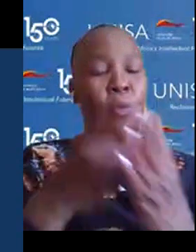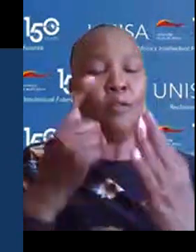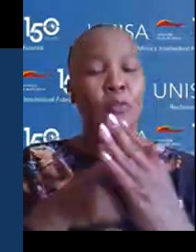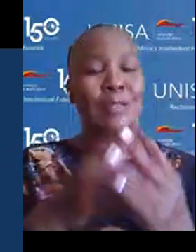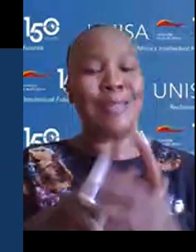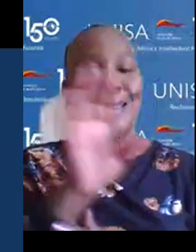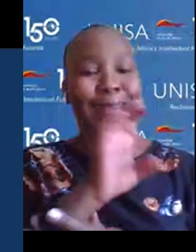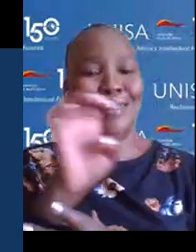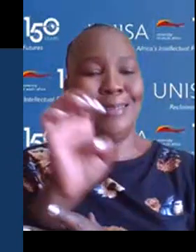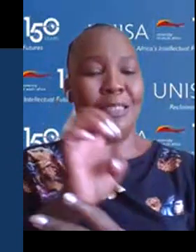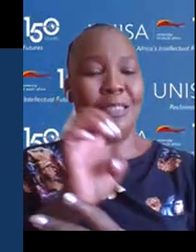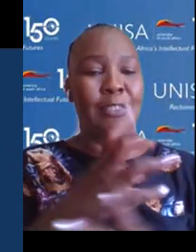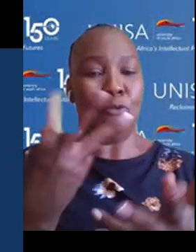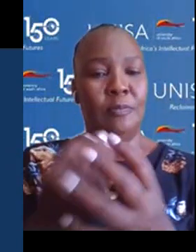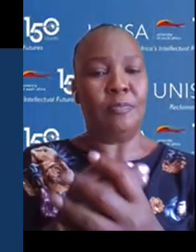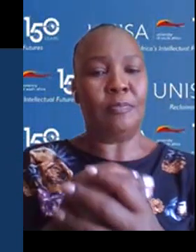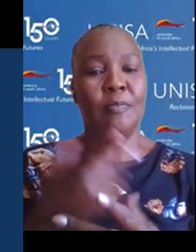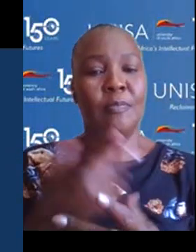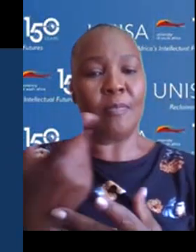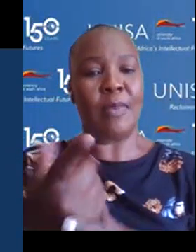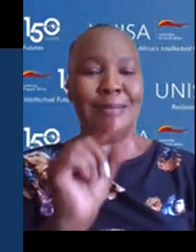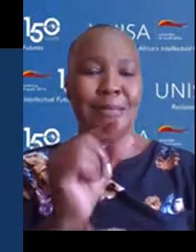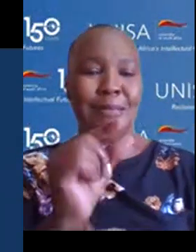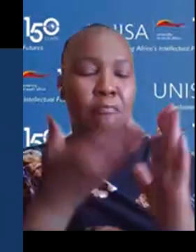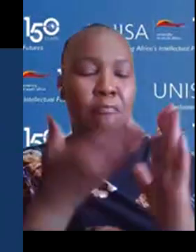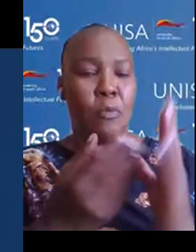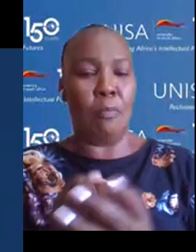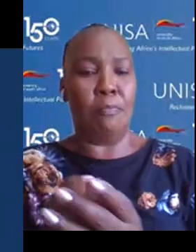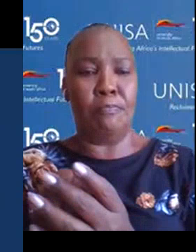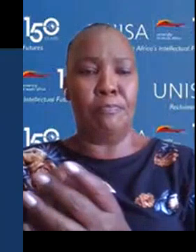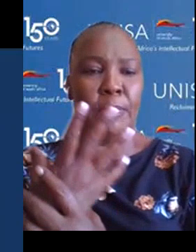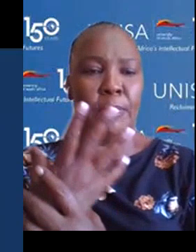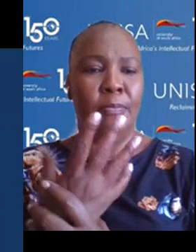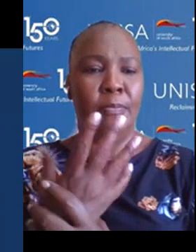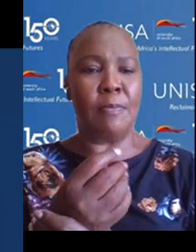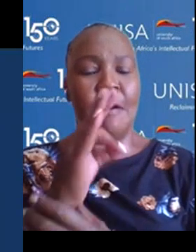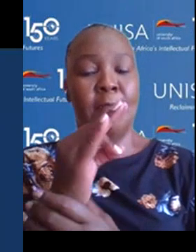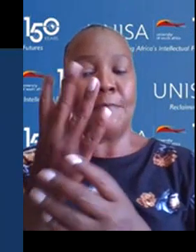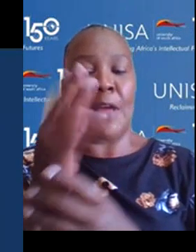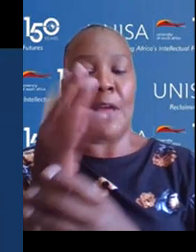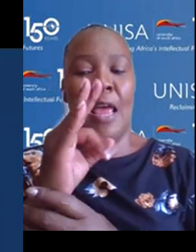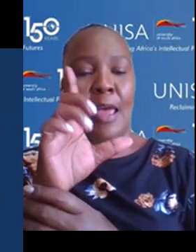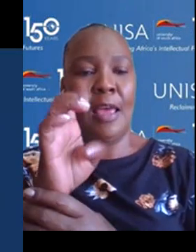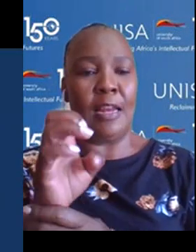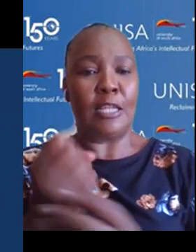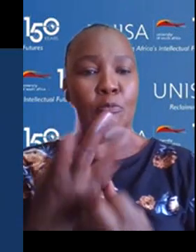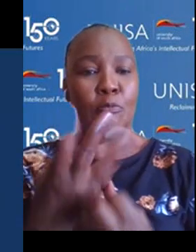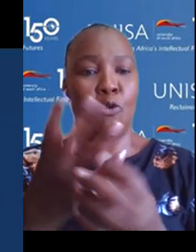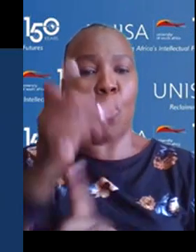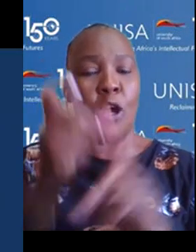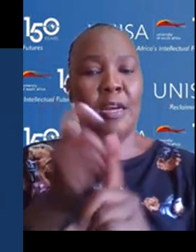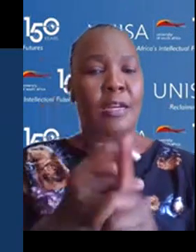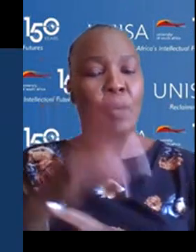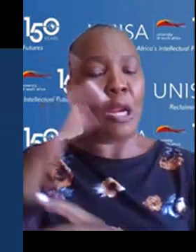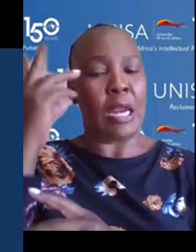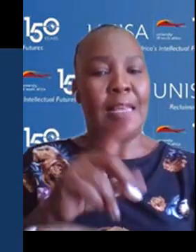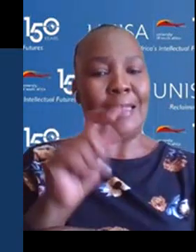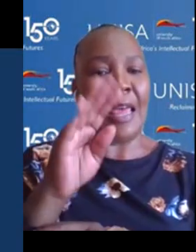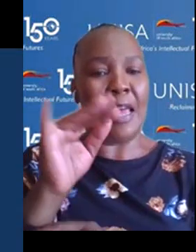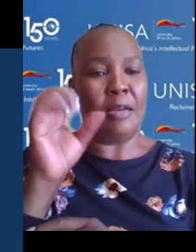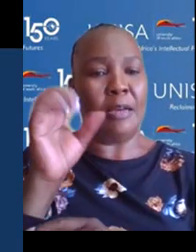E together. Then this little guy is going to pop up, File Explorer. So when you hear the word tabs, these